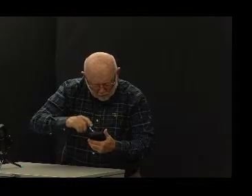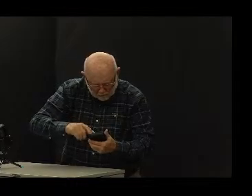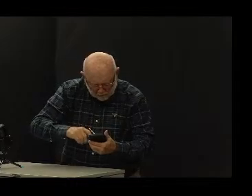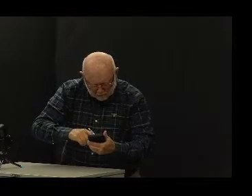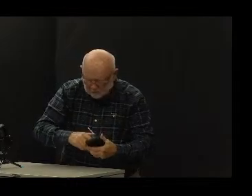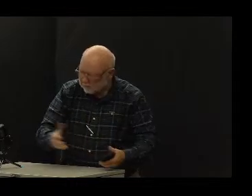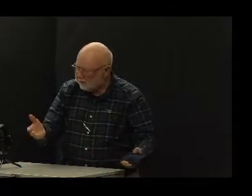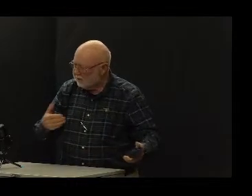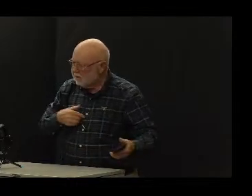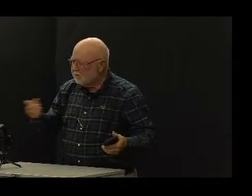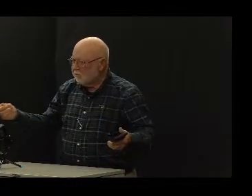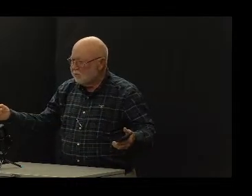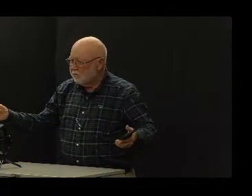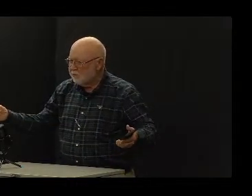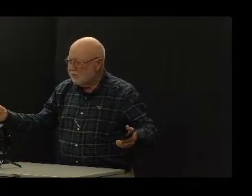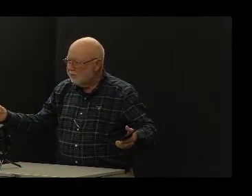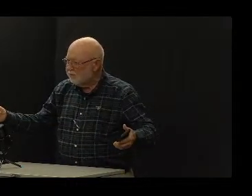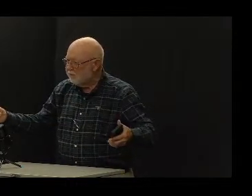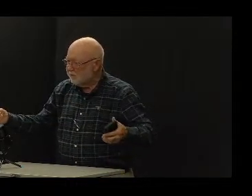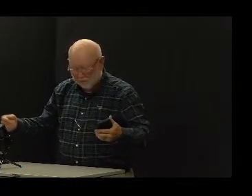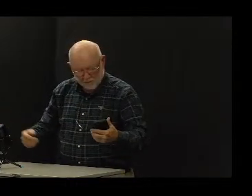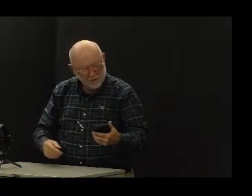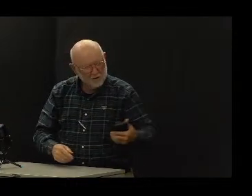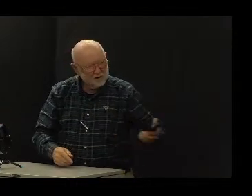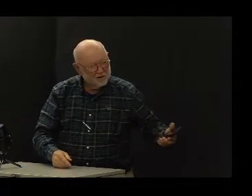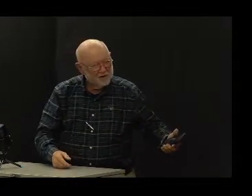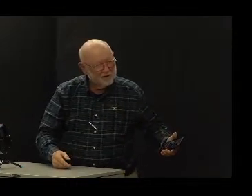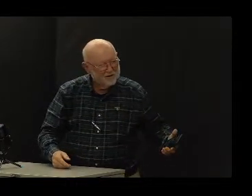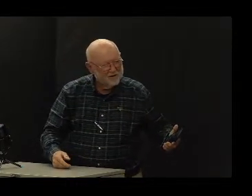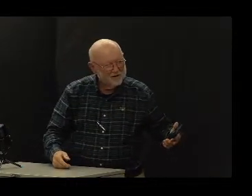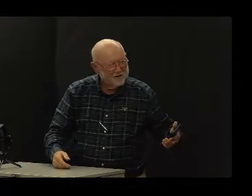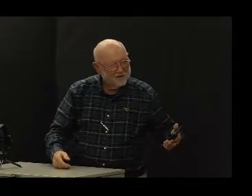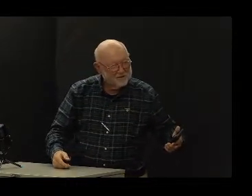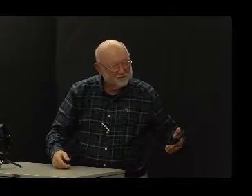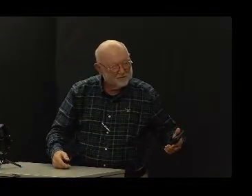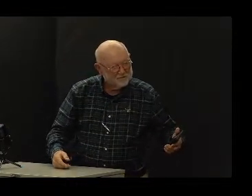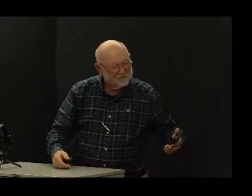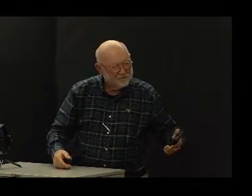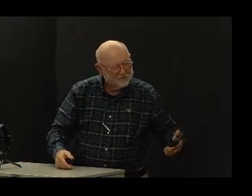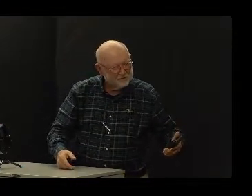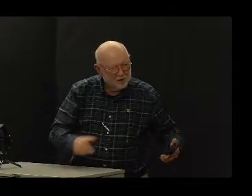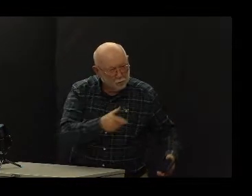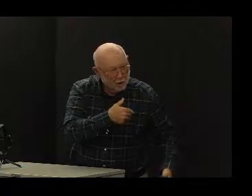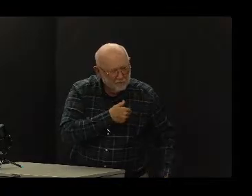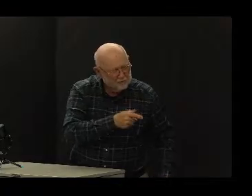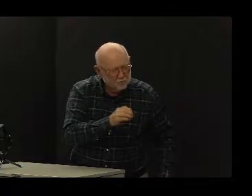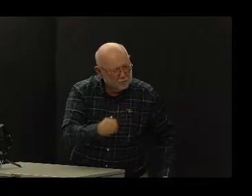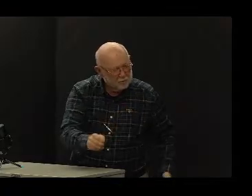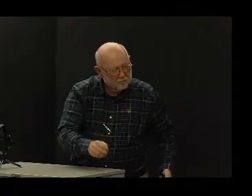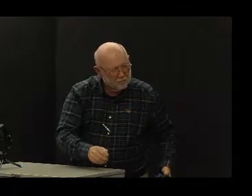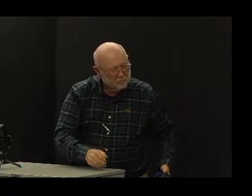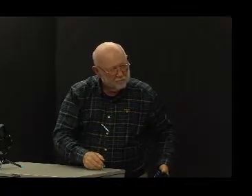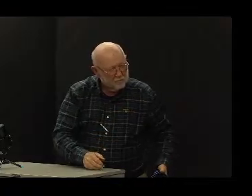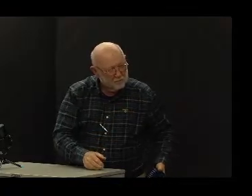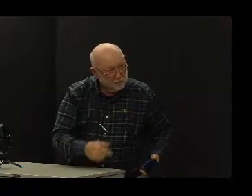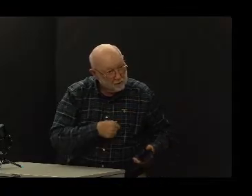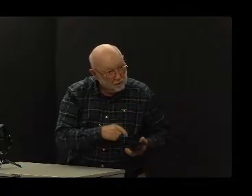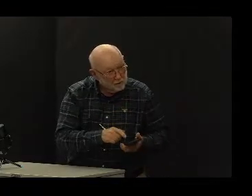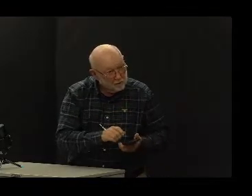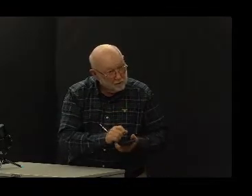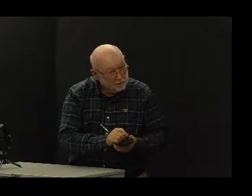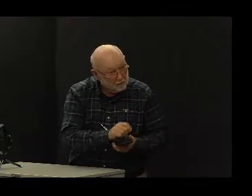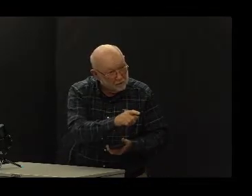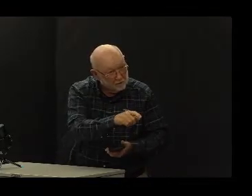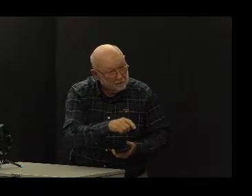Oh, I know. 5 minutes. Wait, what do I do? I have it. Go ahead. No, I have